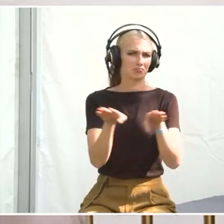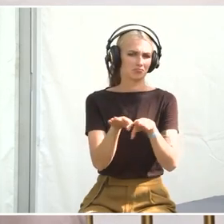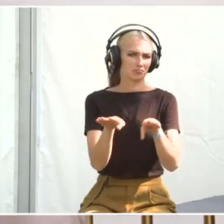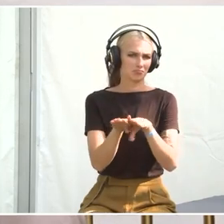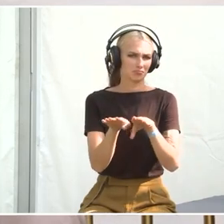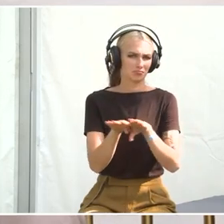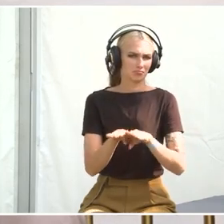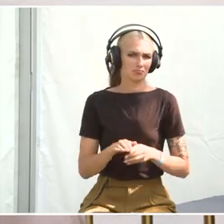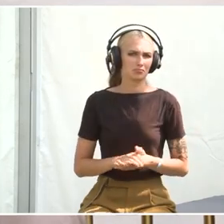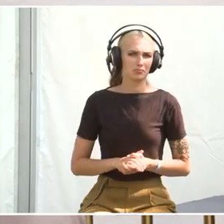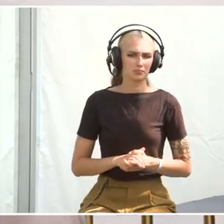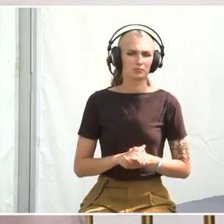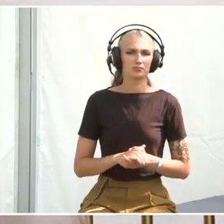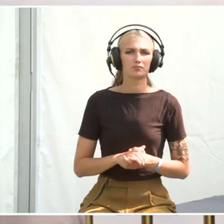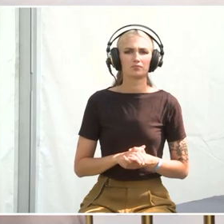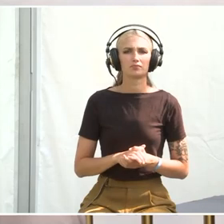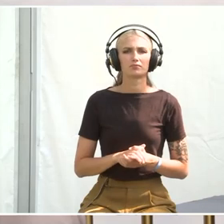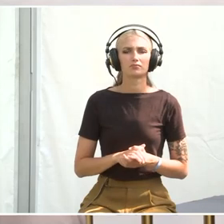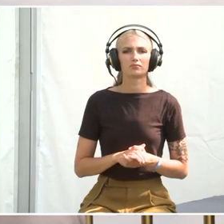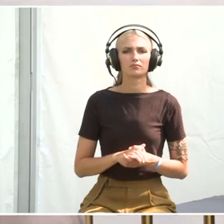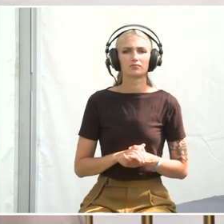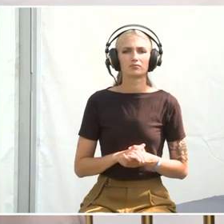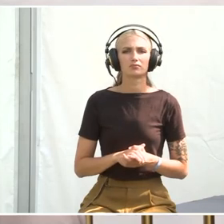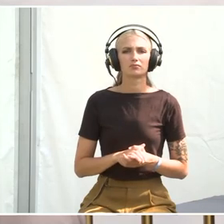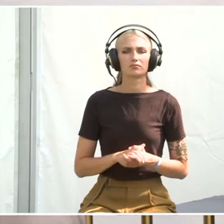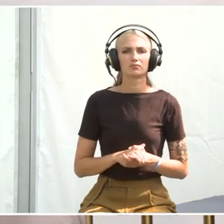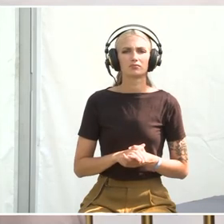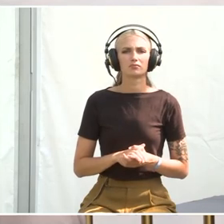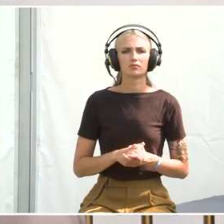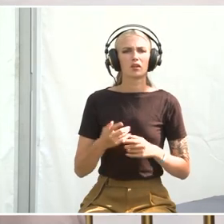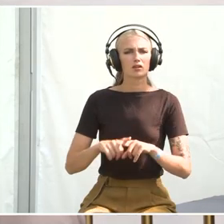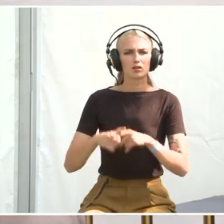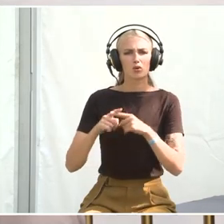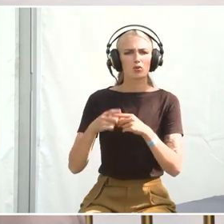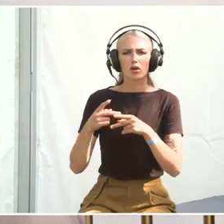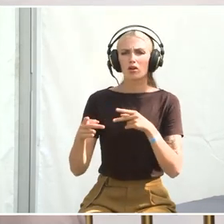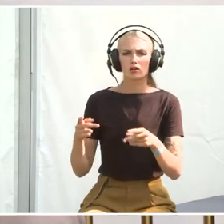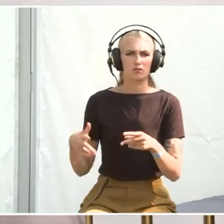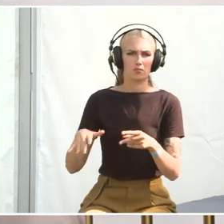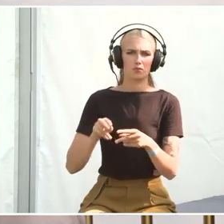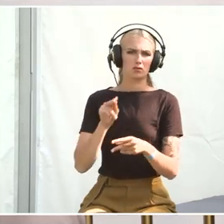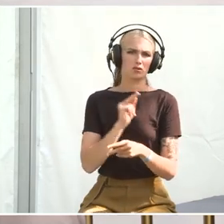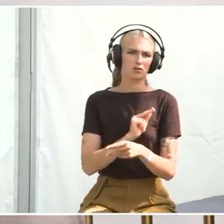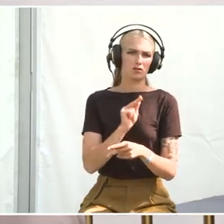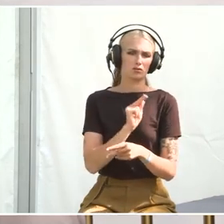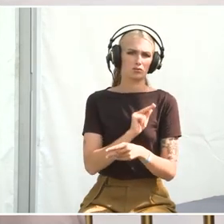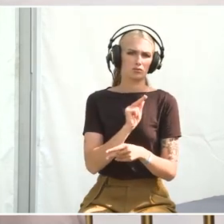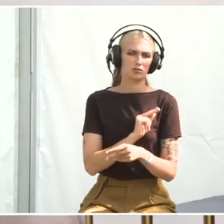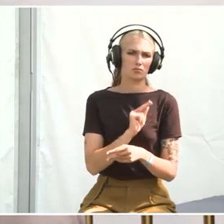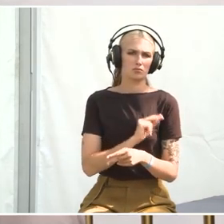Denmark. We work with different kind of technologies. We have a really